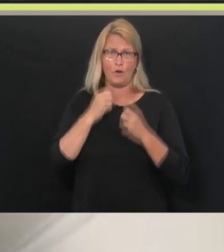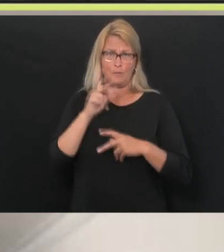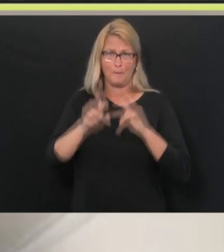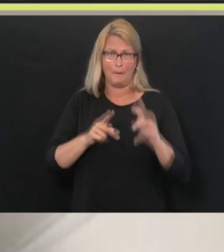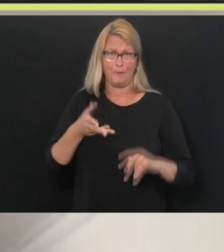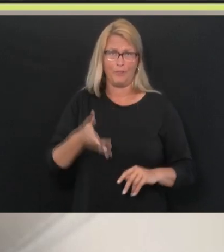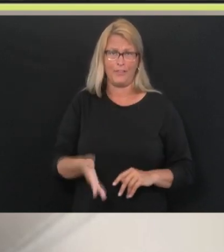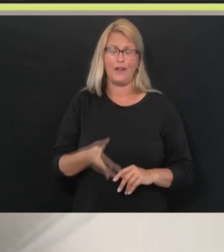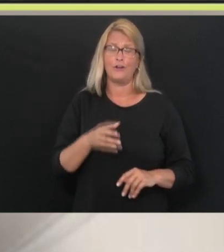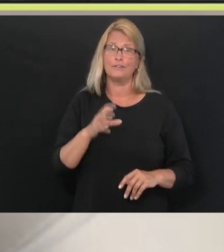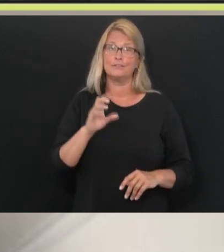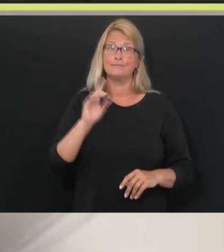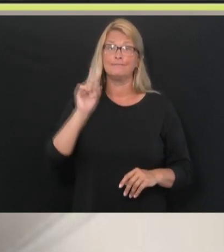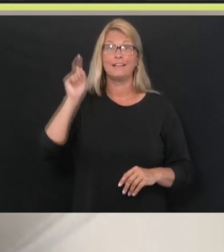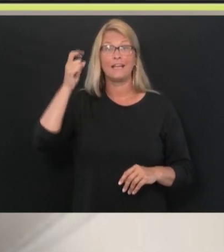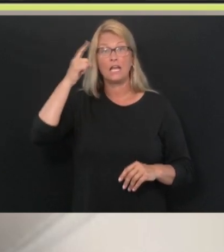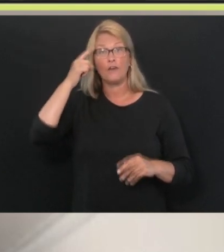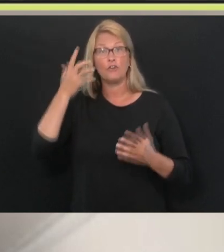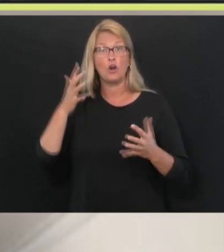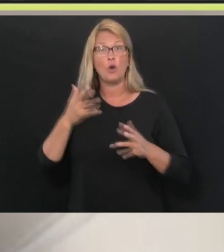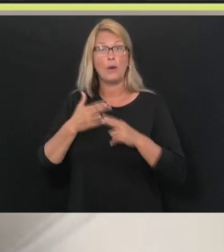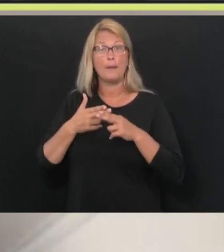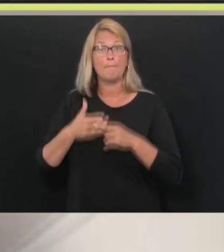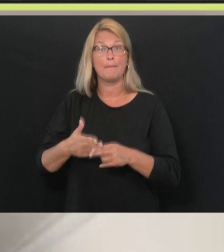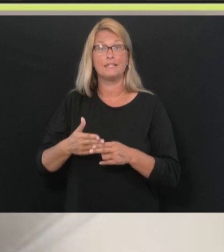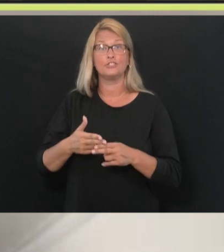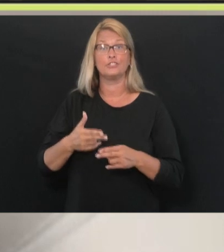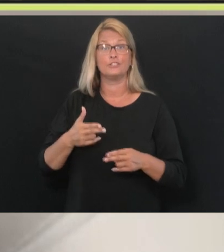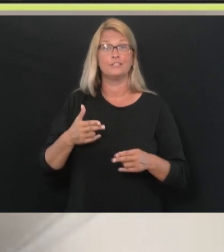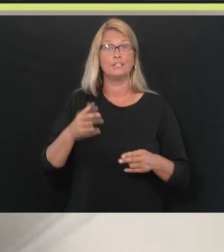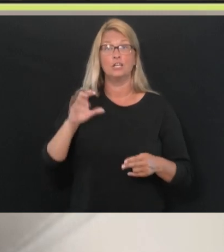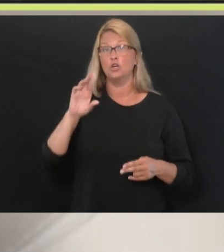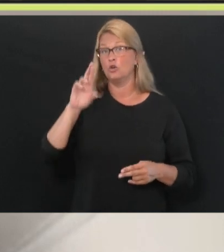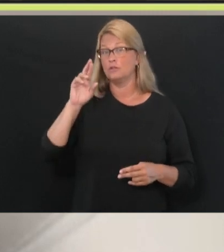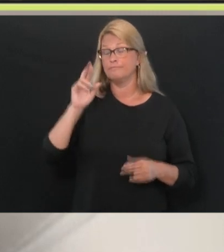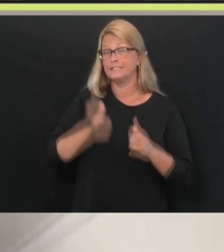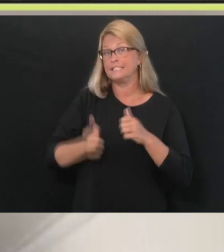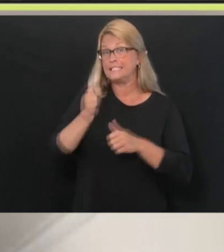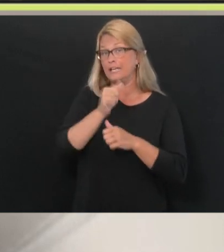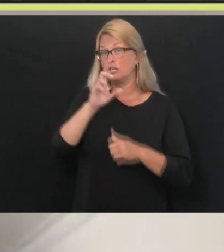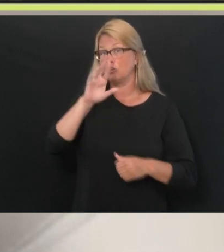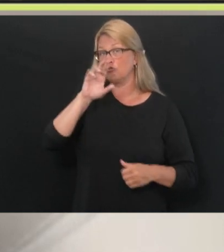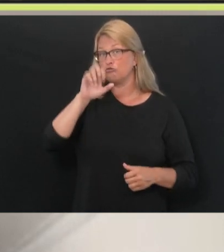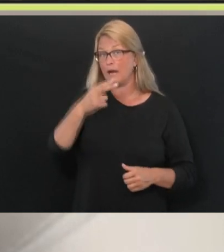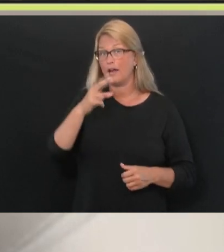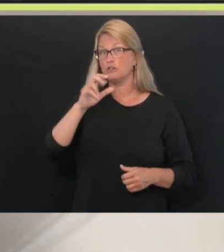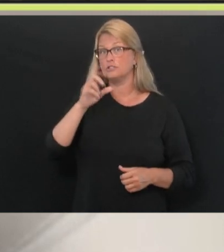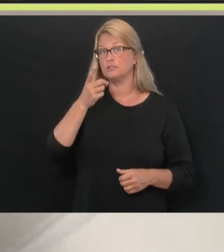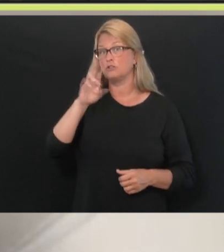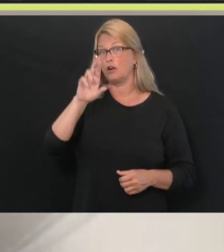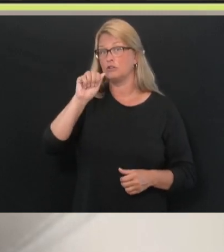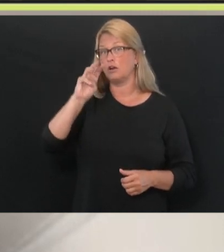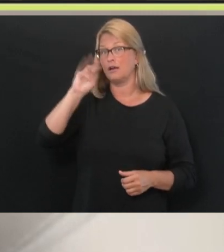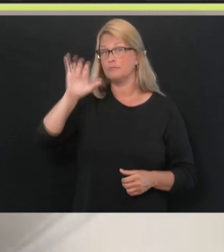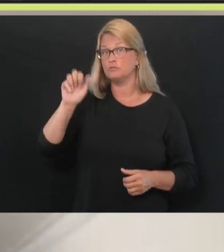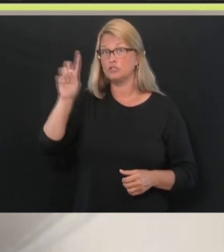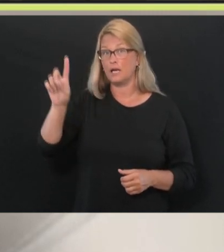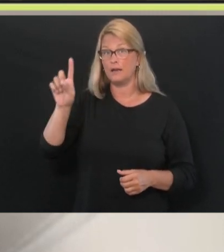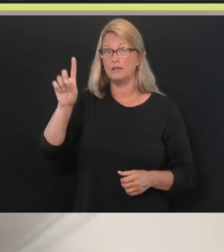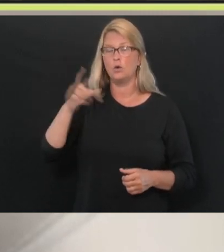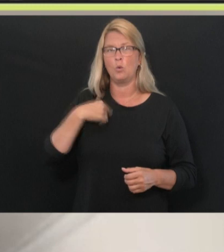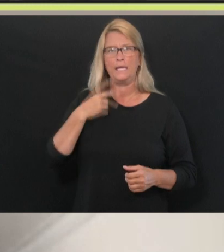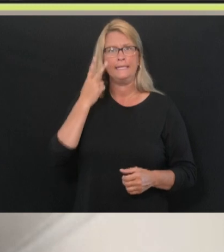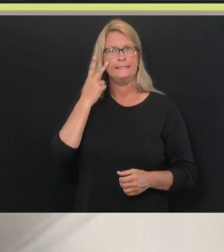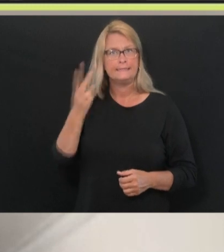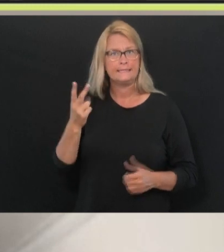And as the governor also mentioned, as did Secretary Crouch and Commissioner Amjad, that we are also seeing